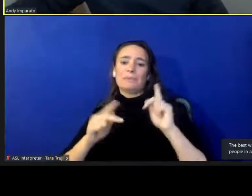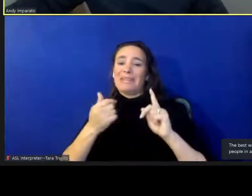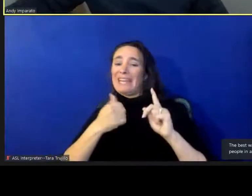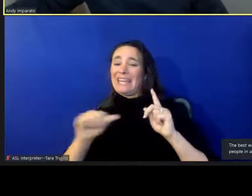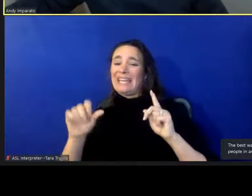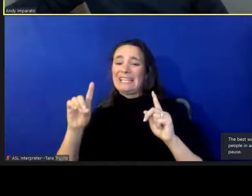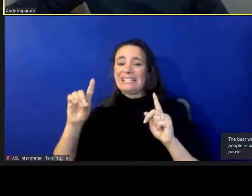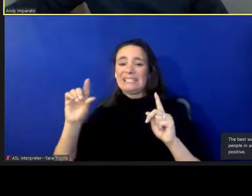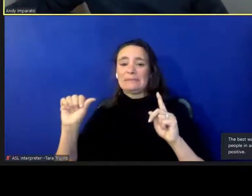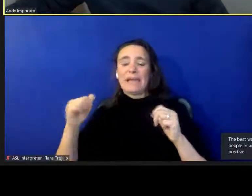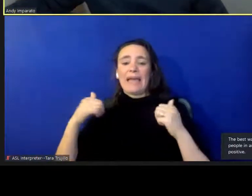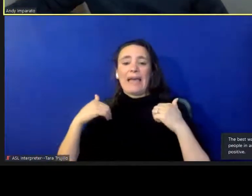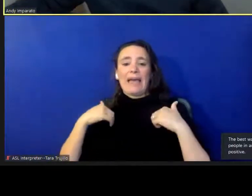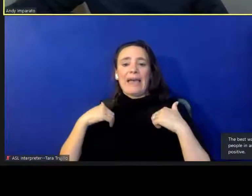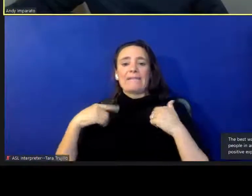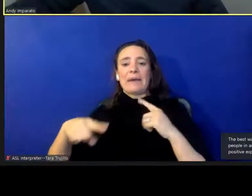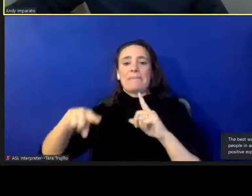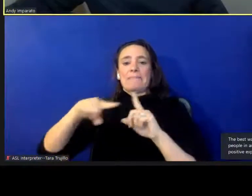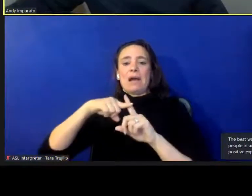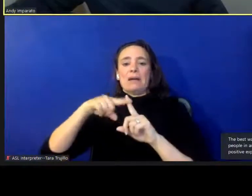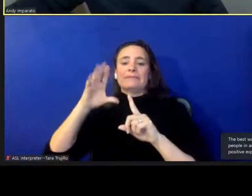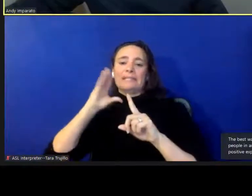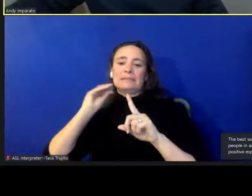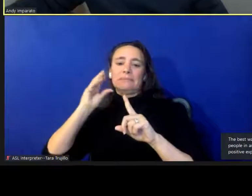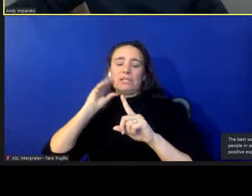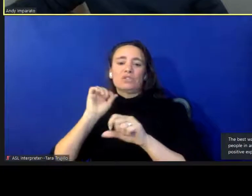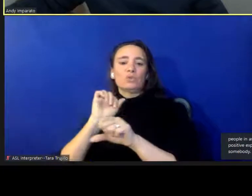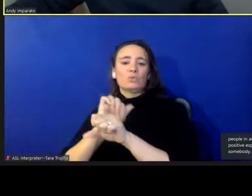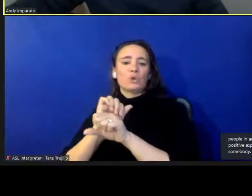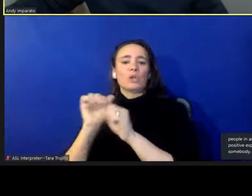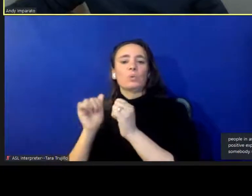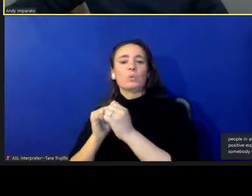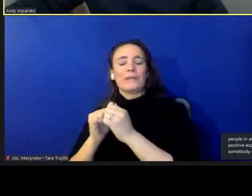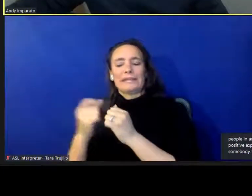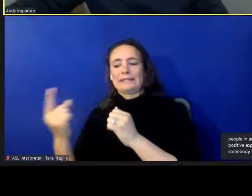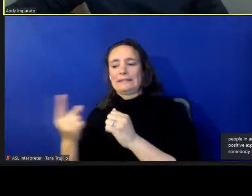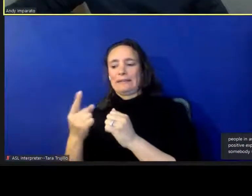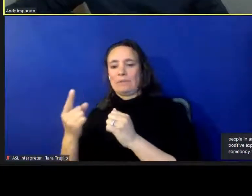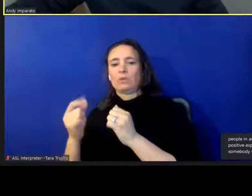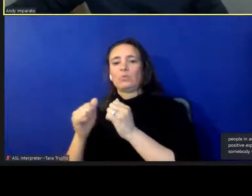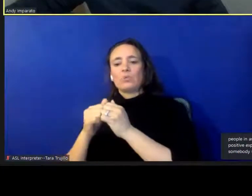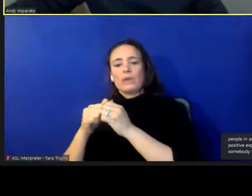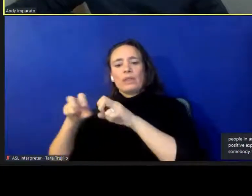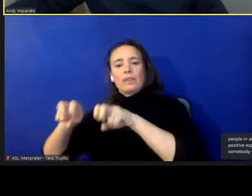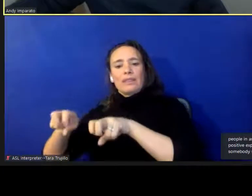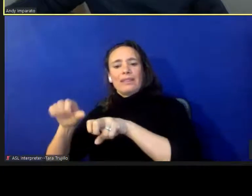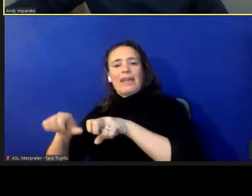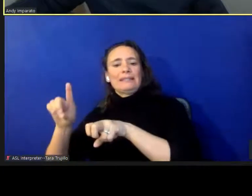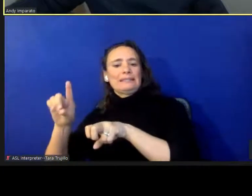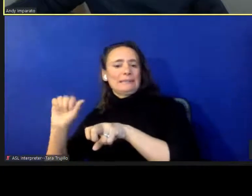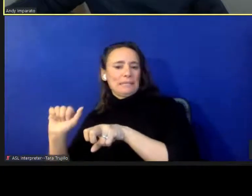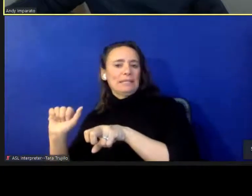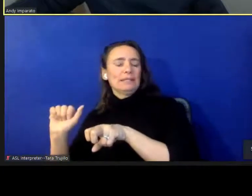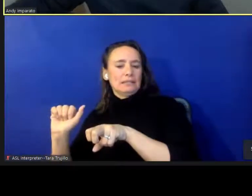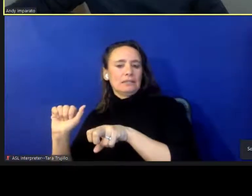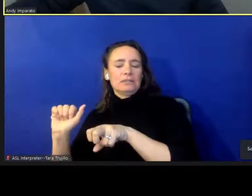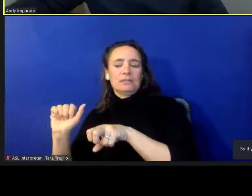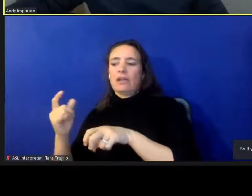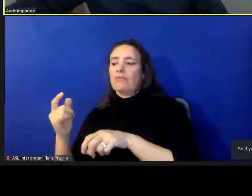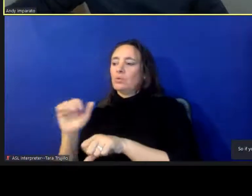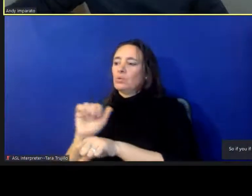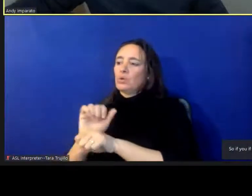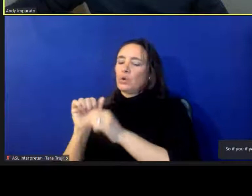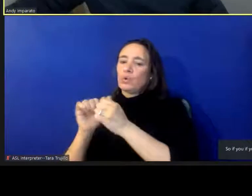have a positive experience working alongside somebody with that disability. So if you work alongside a